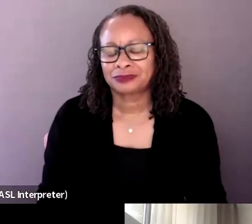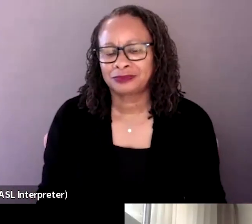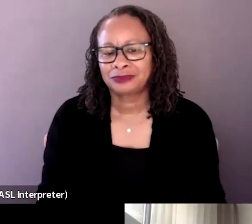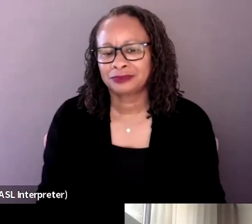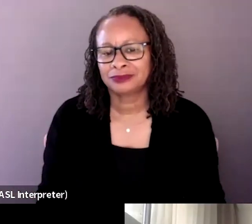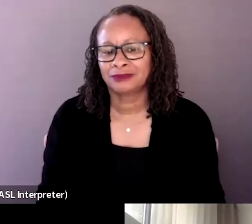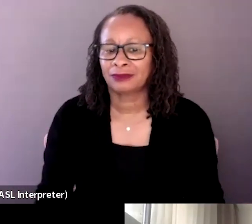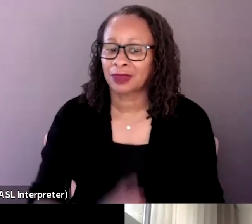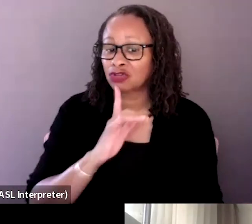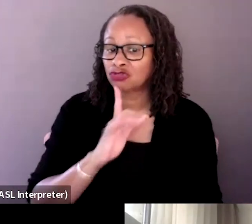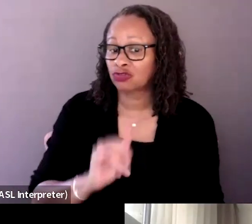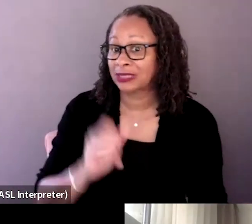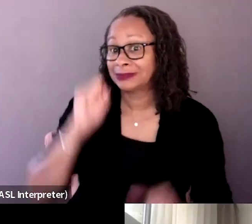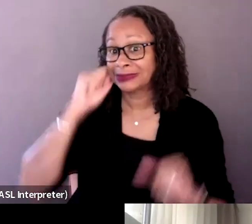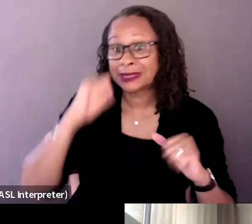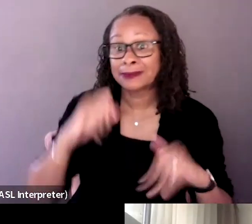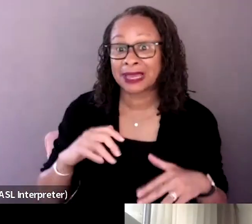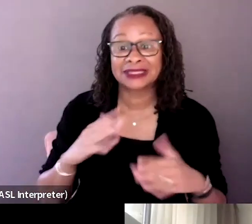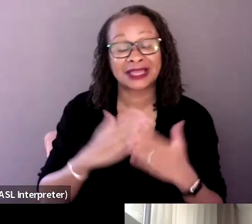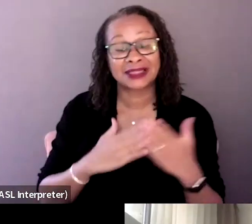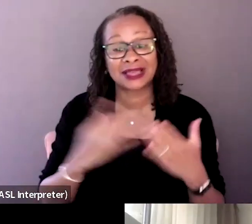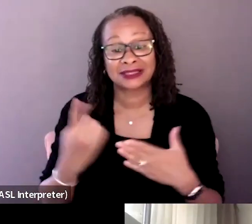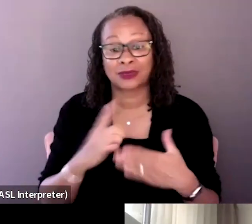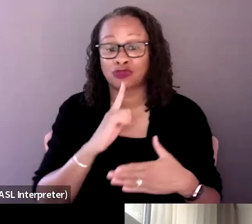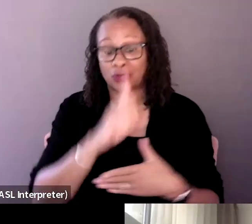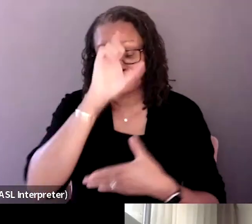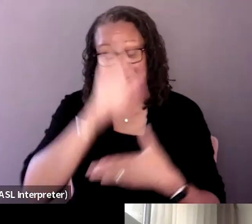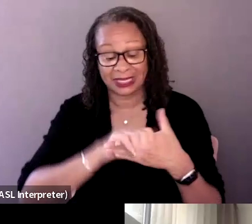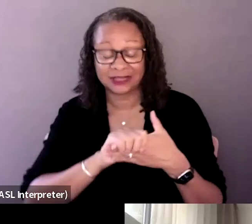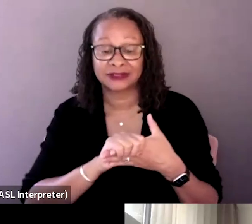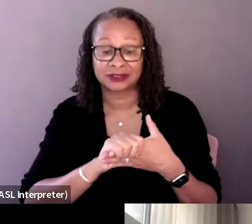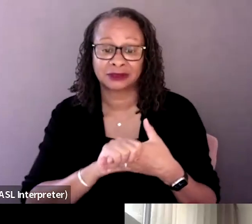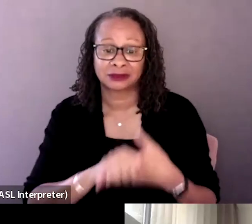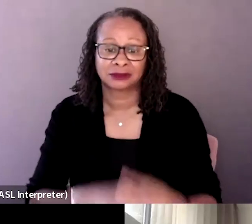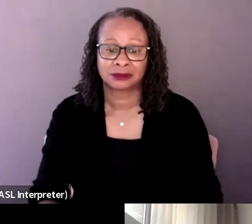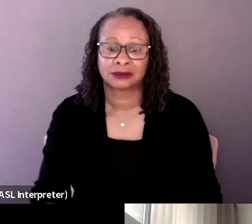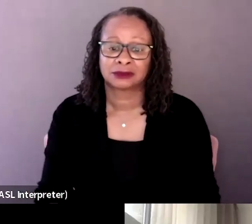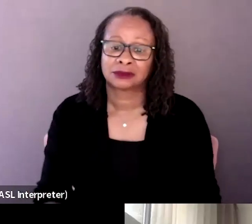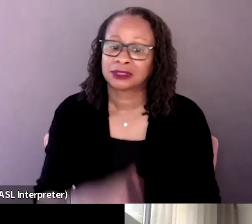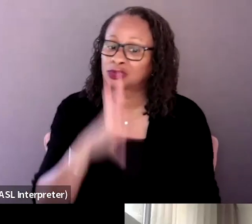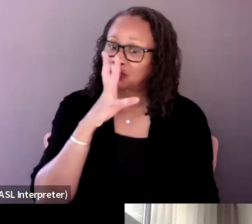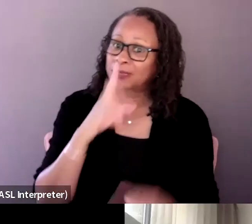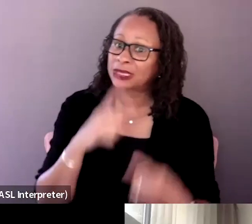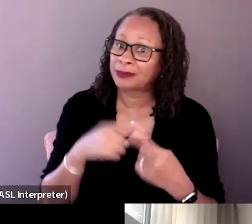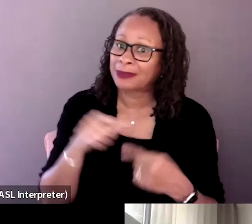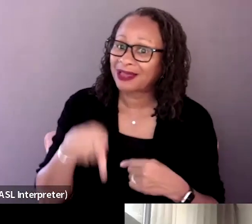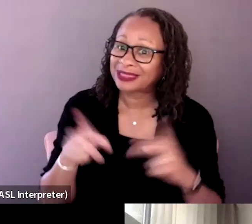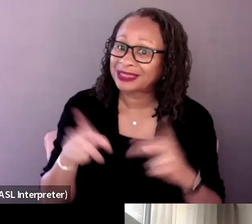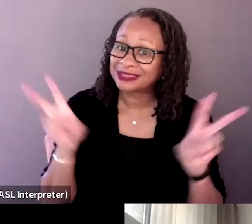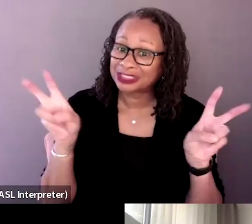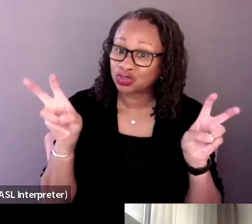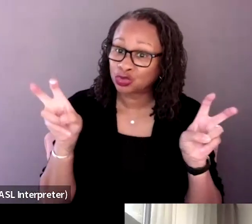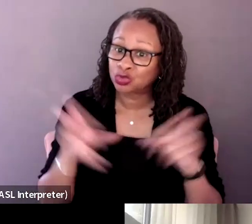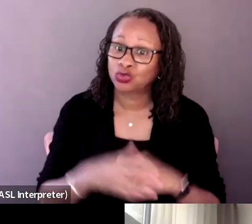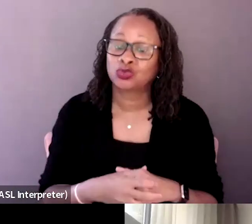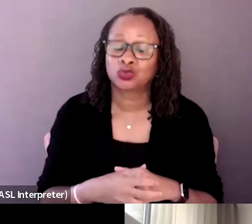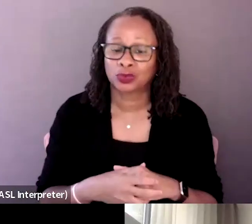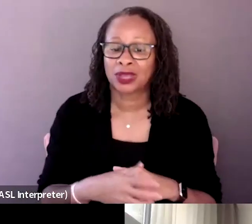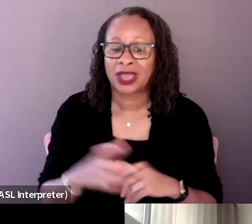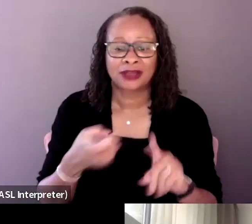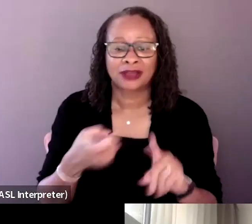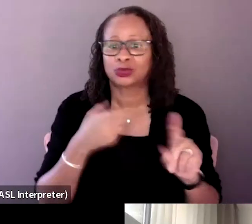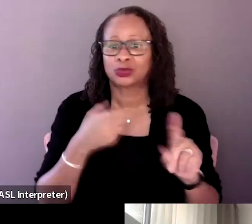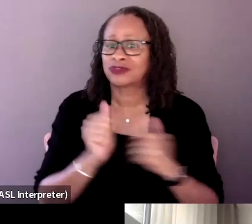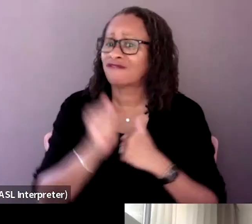it was really amazing that someone really believed to speak about this issue, and she was from far